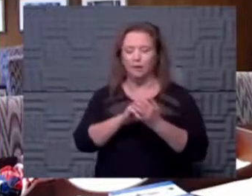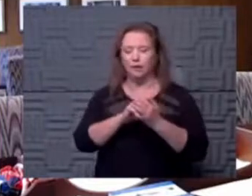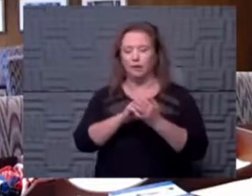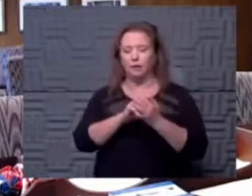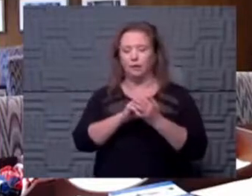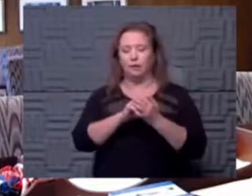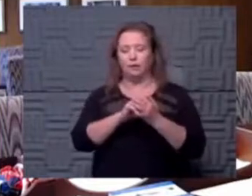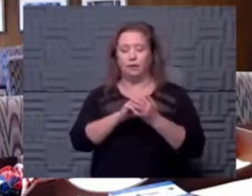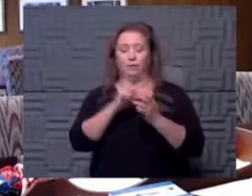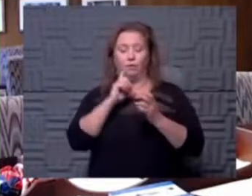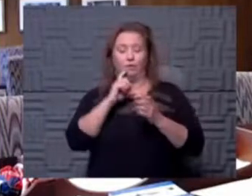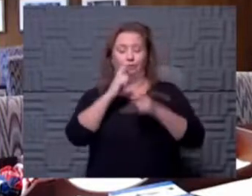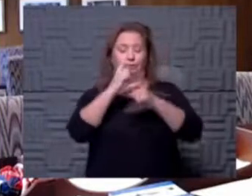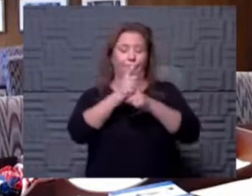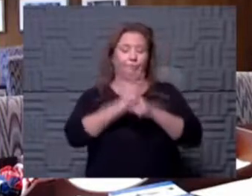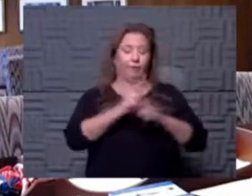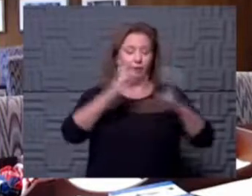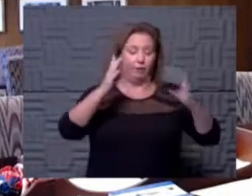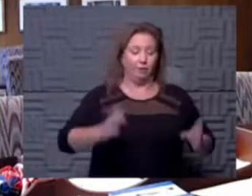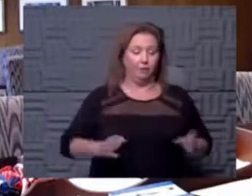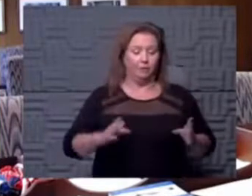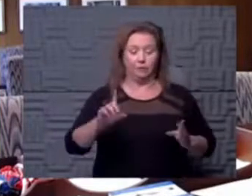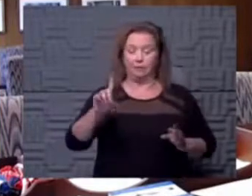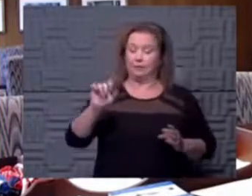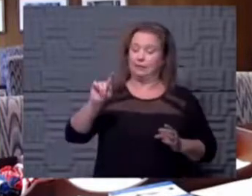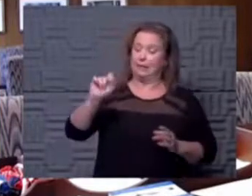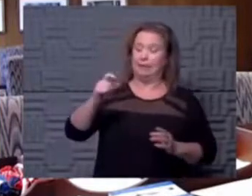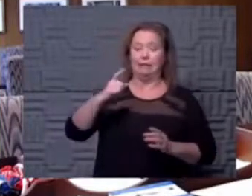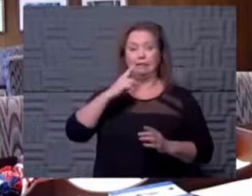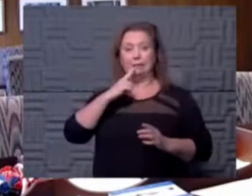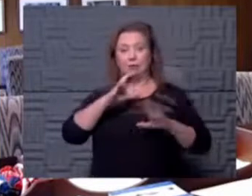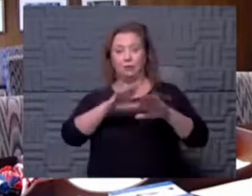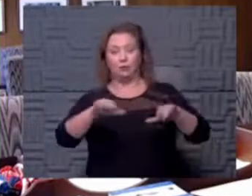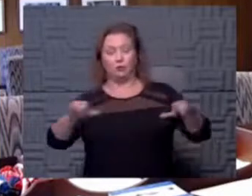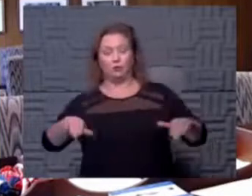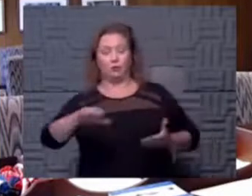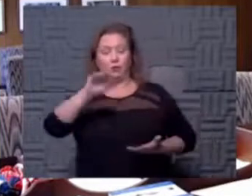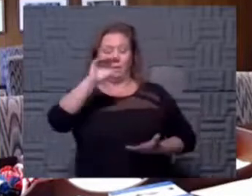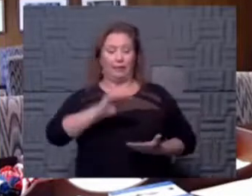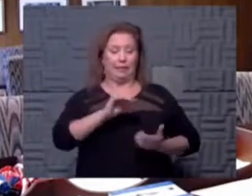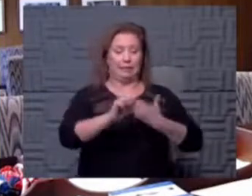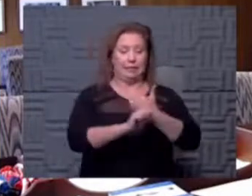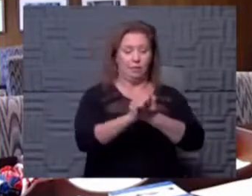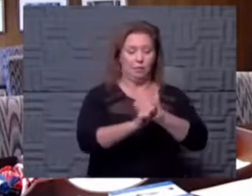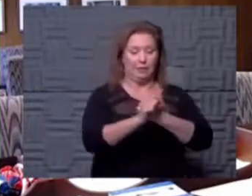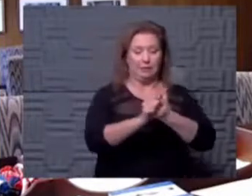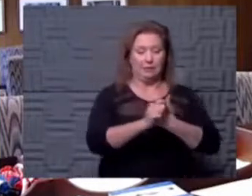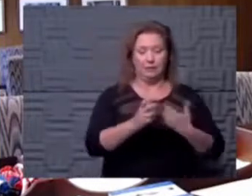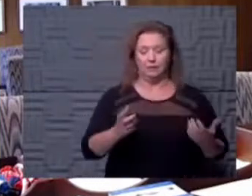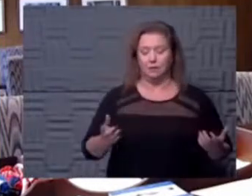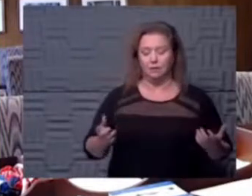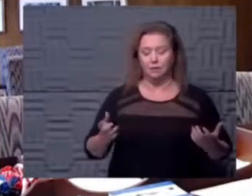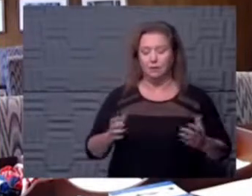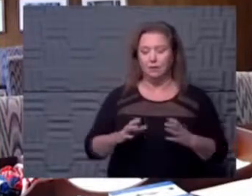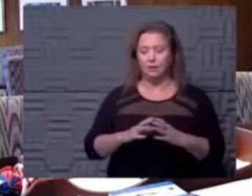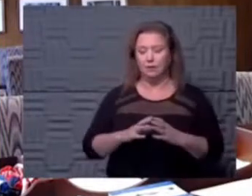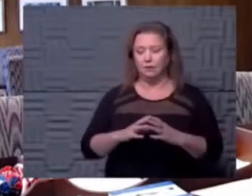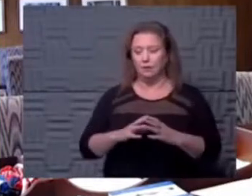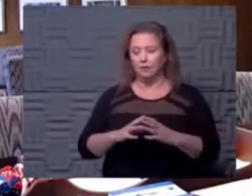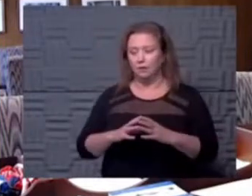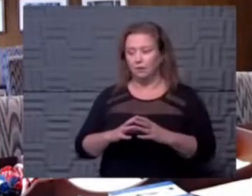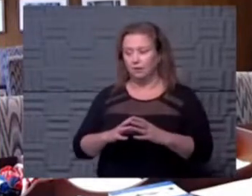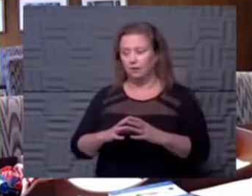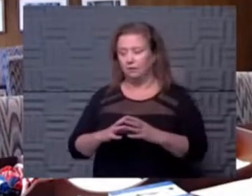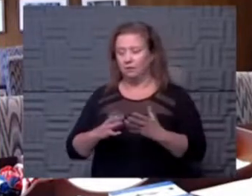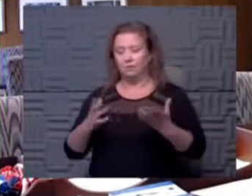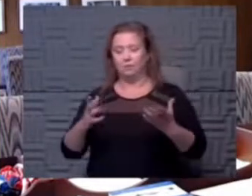for the layperson, because there's a lot of data out there that say children are the least at risk, and that